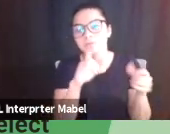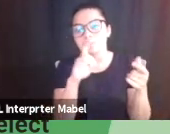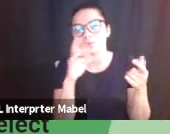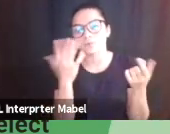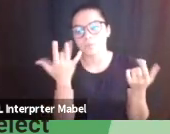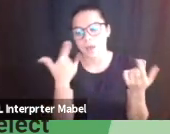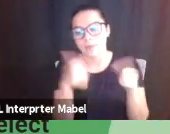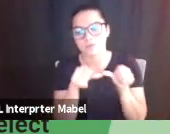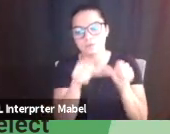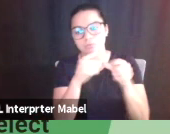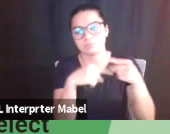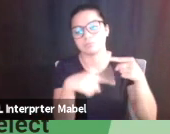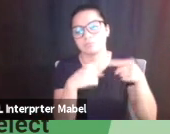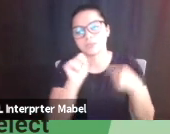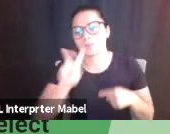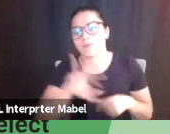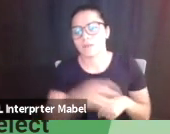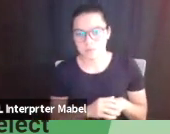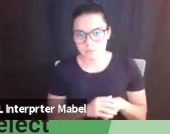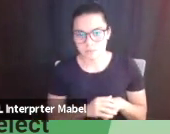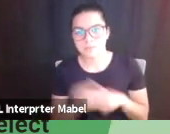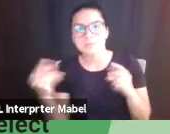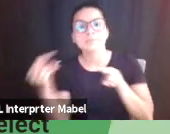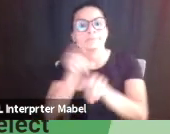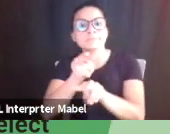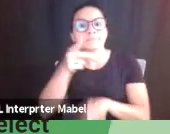If we could look at the results of the poll.